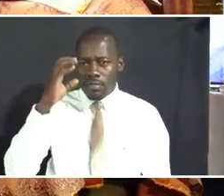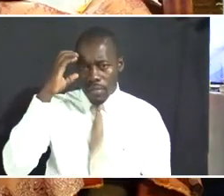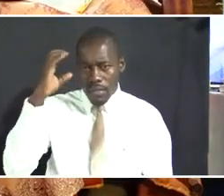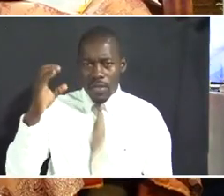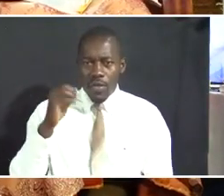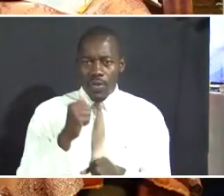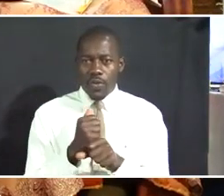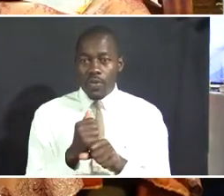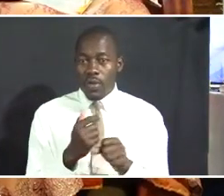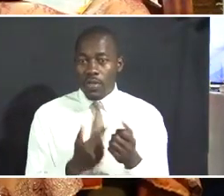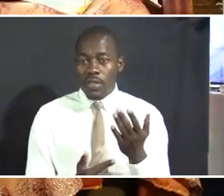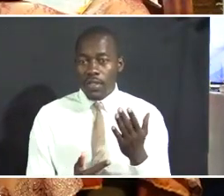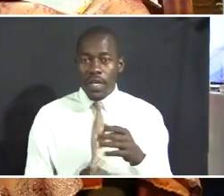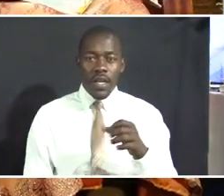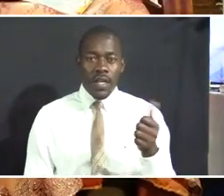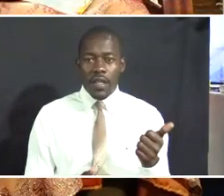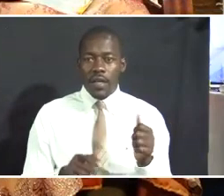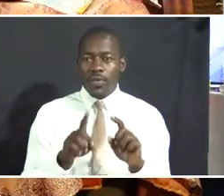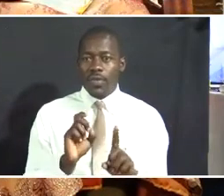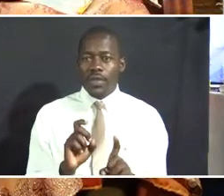And then there's another one which says,